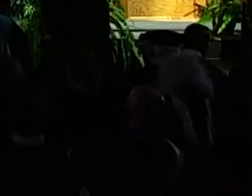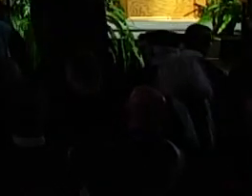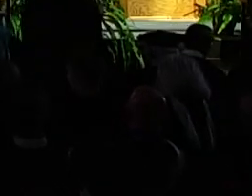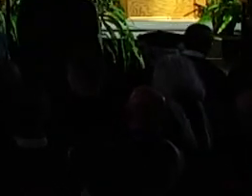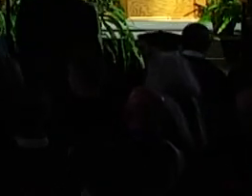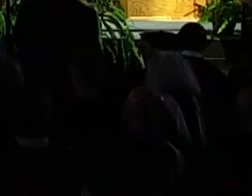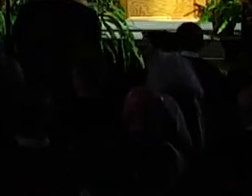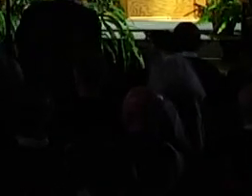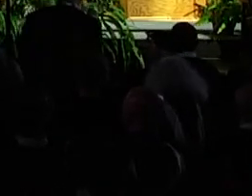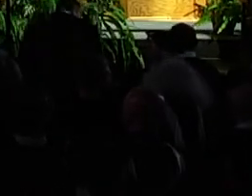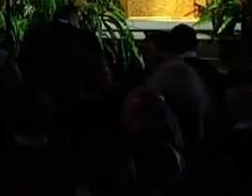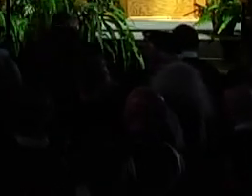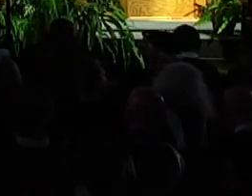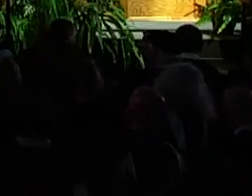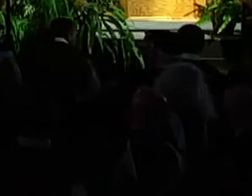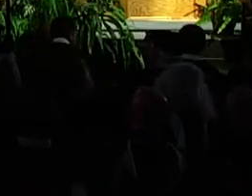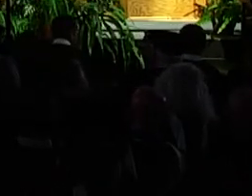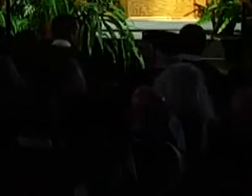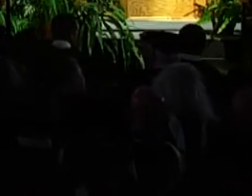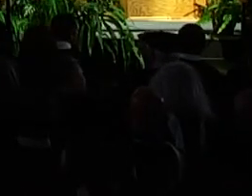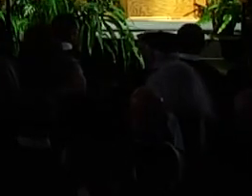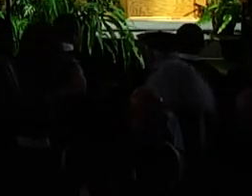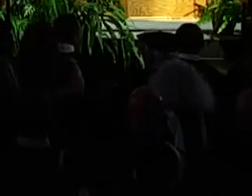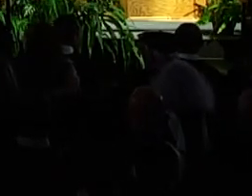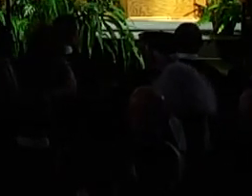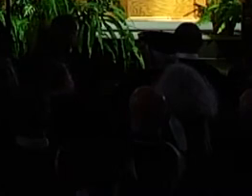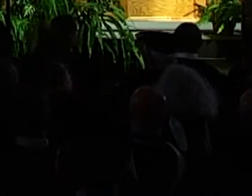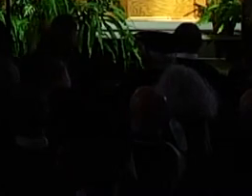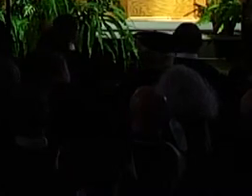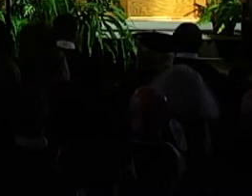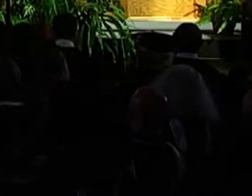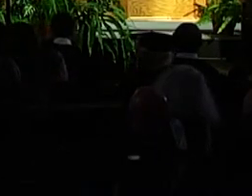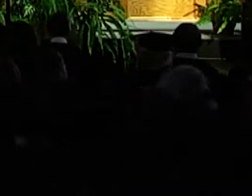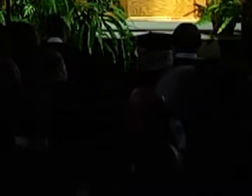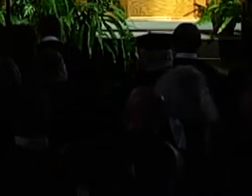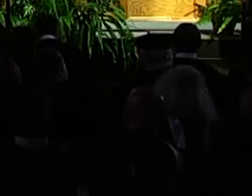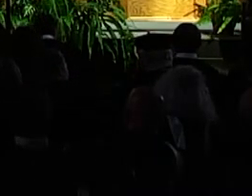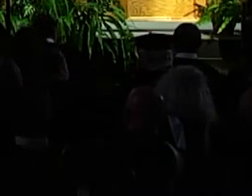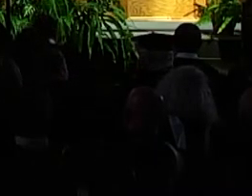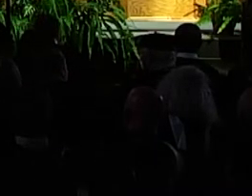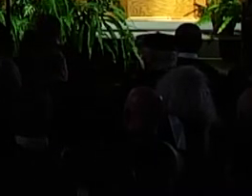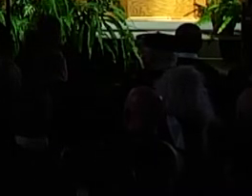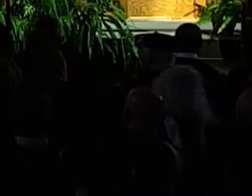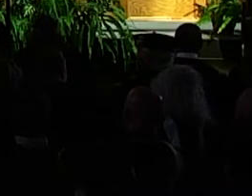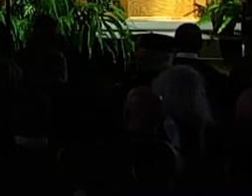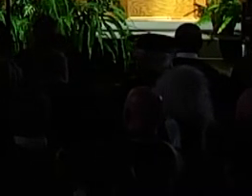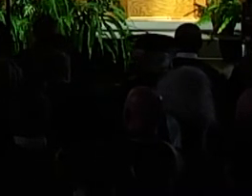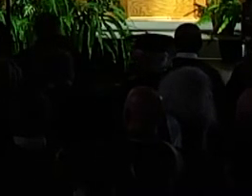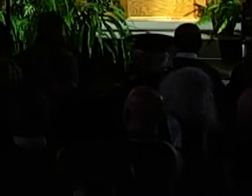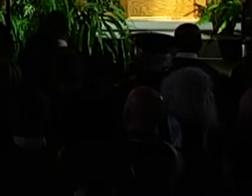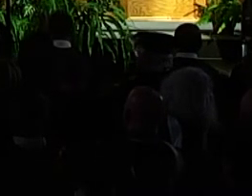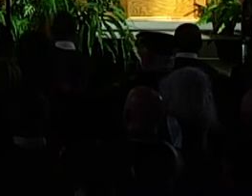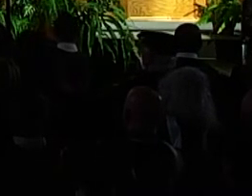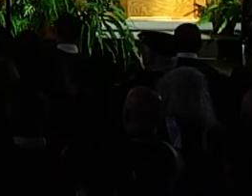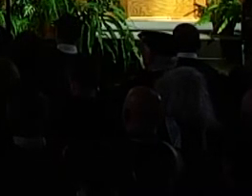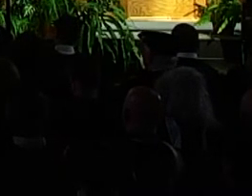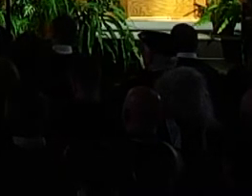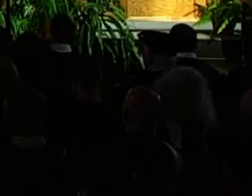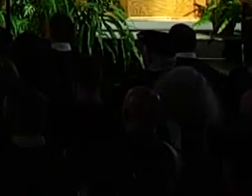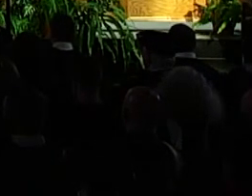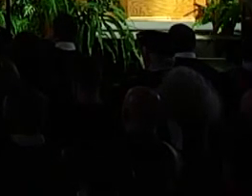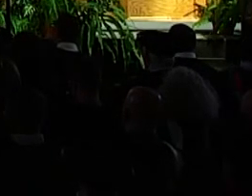Southern Utah University is honored to welcome you to the inauguration ceremony of our 17th president, Mindy